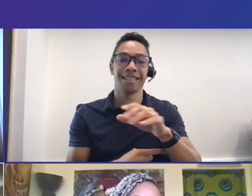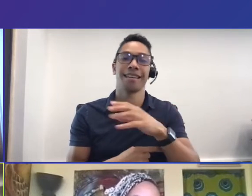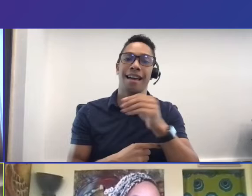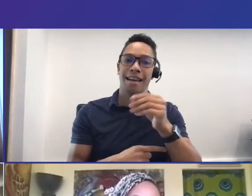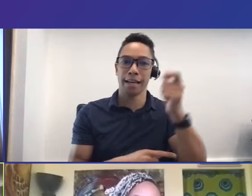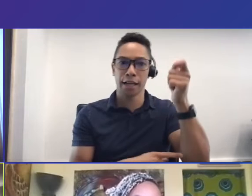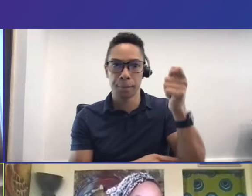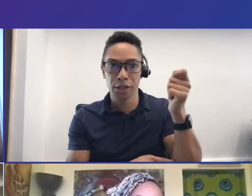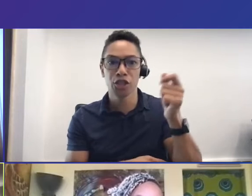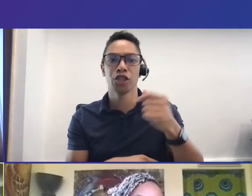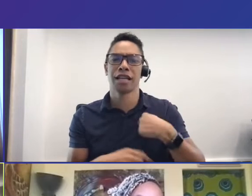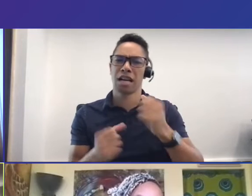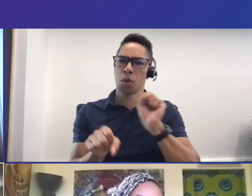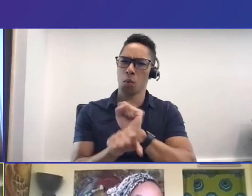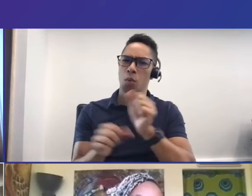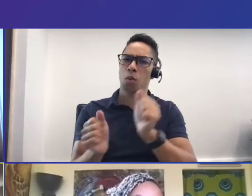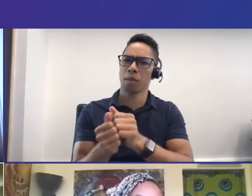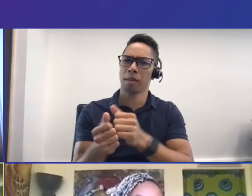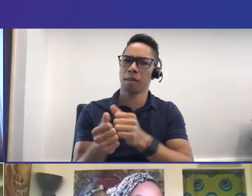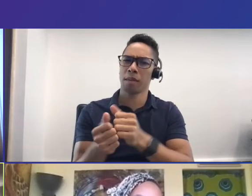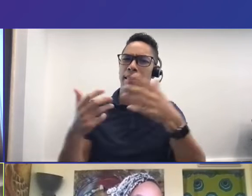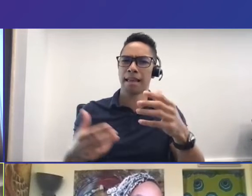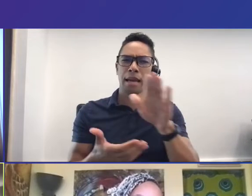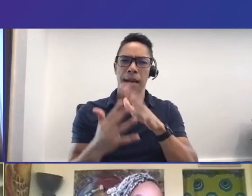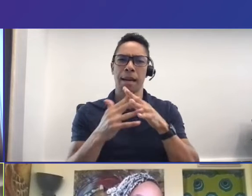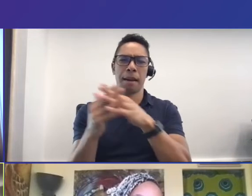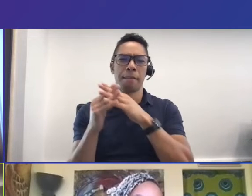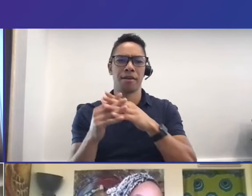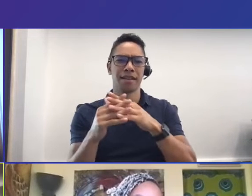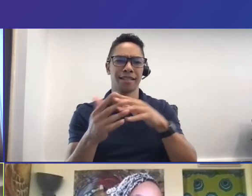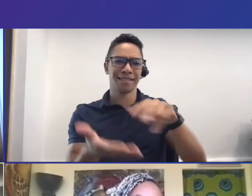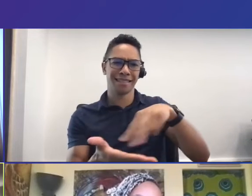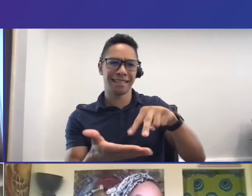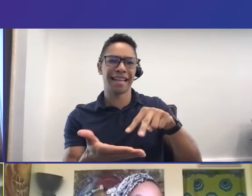lot with American College Dance Festival, where I've met a lot of,